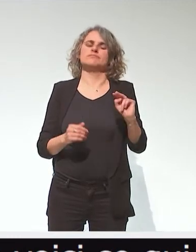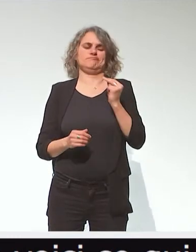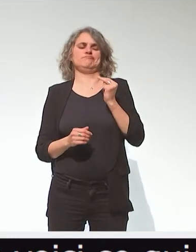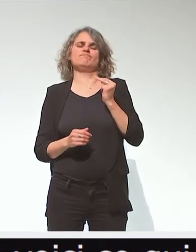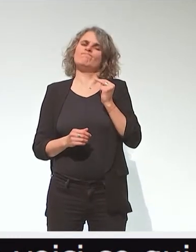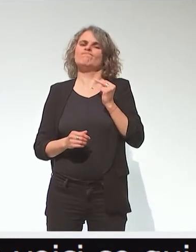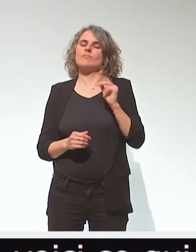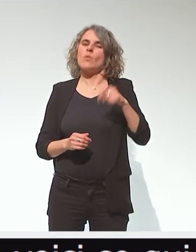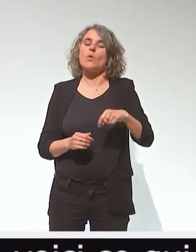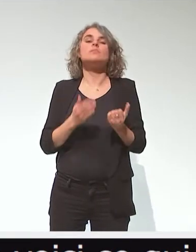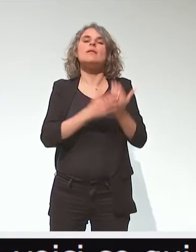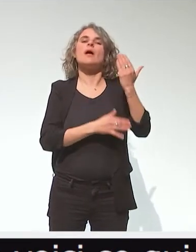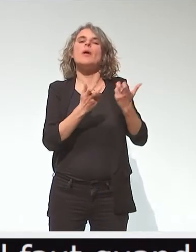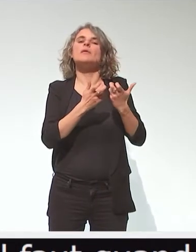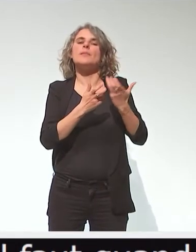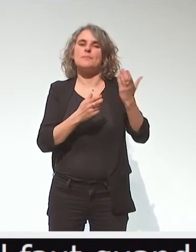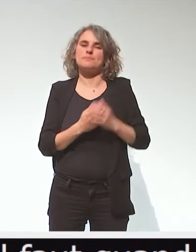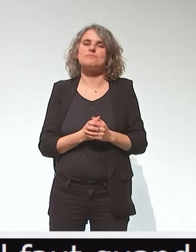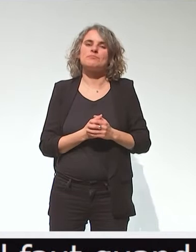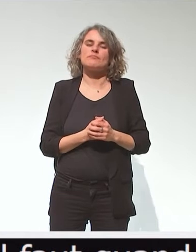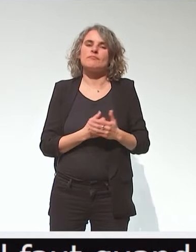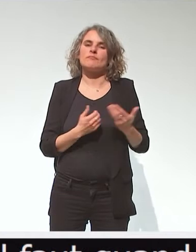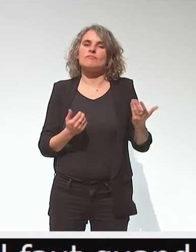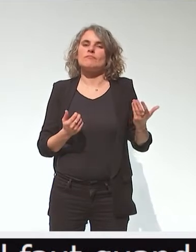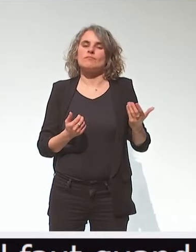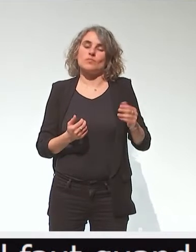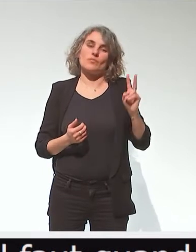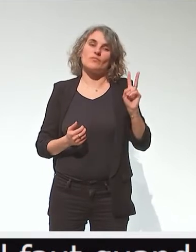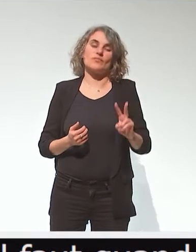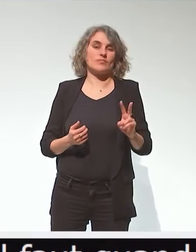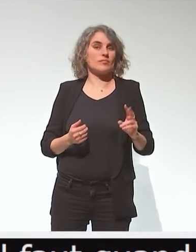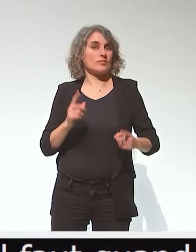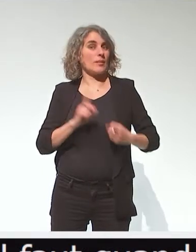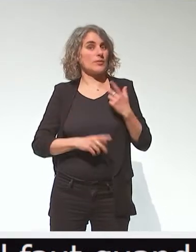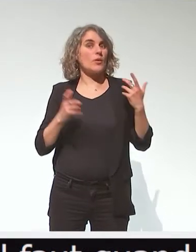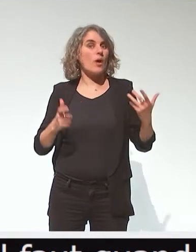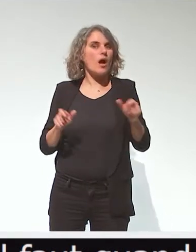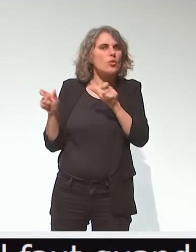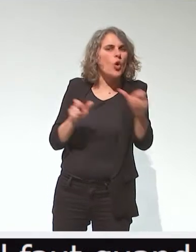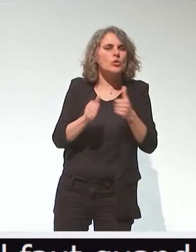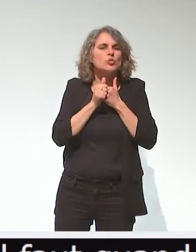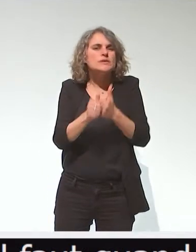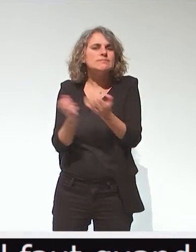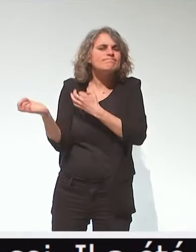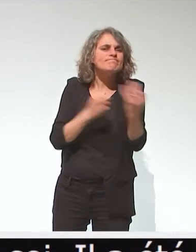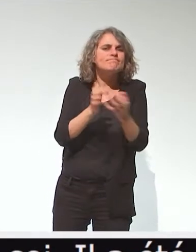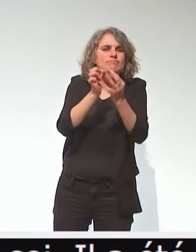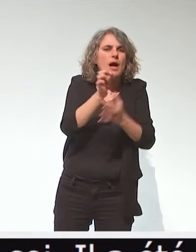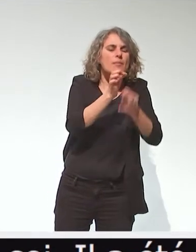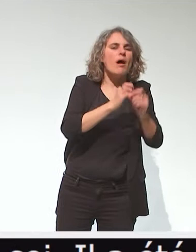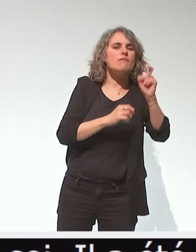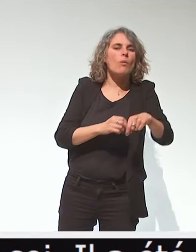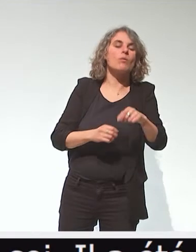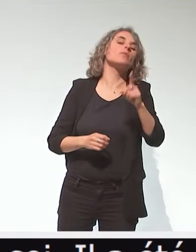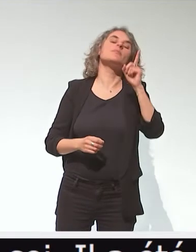morning, you need to have a clear monitoring mechanism to measure yourself. Where do you stand